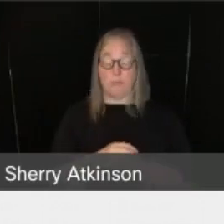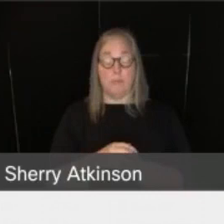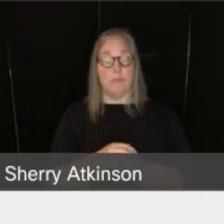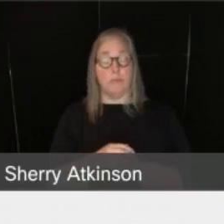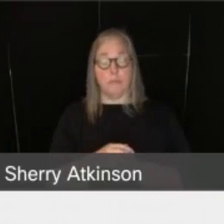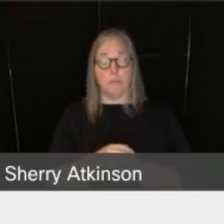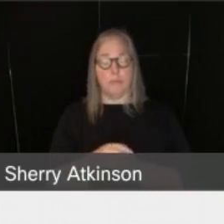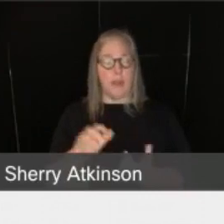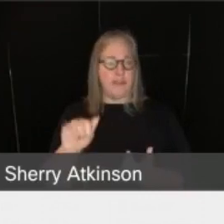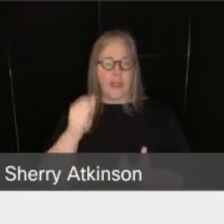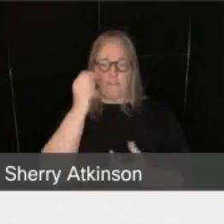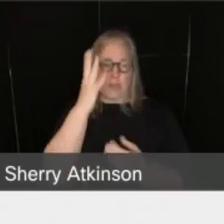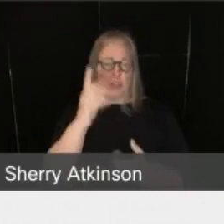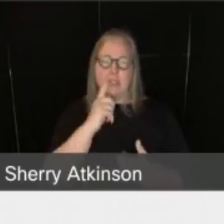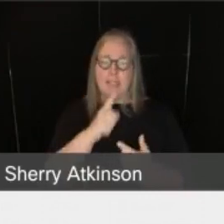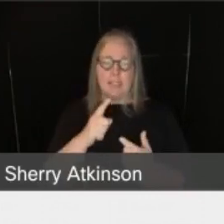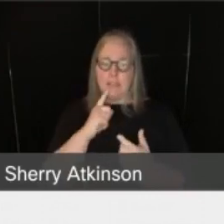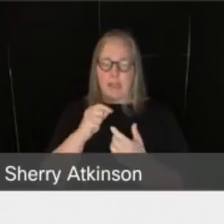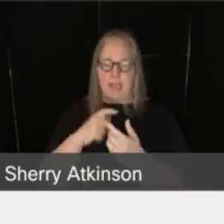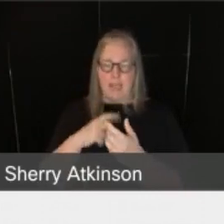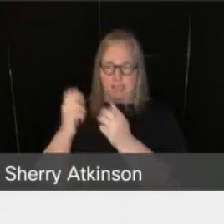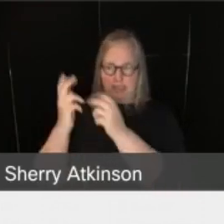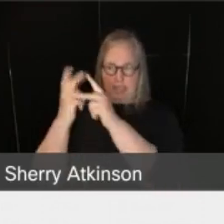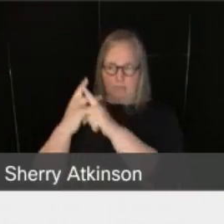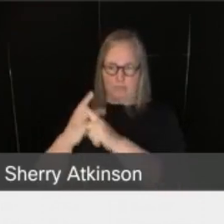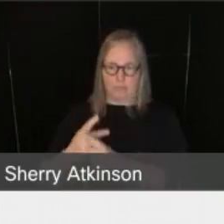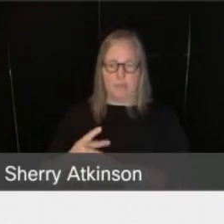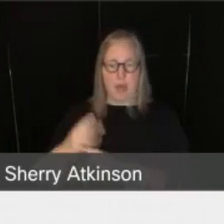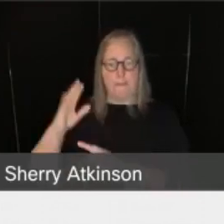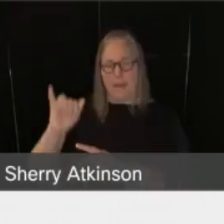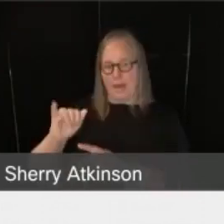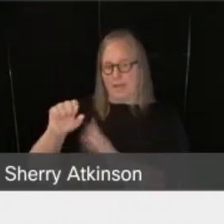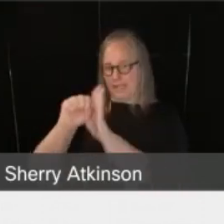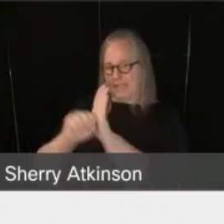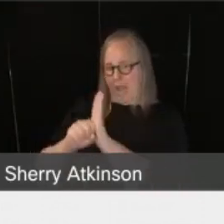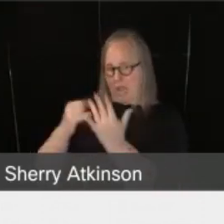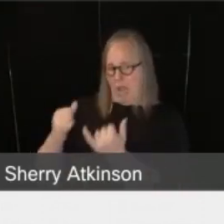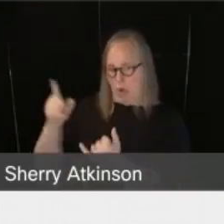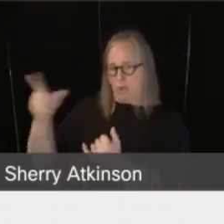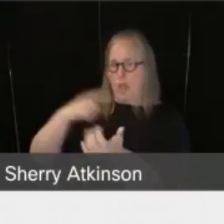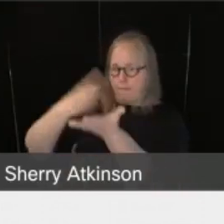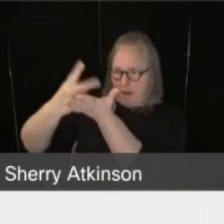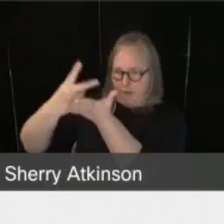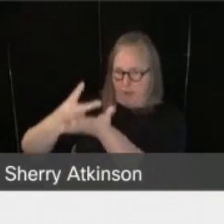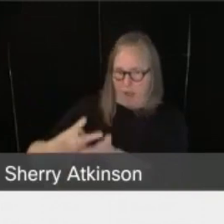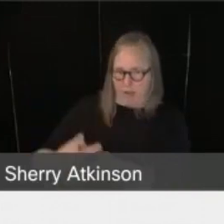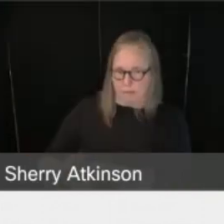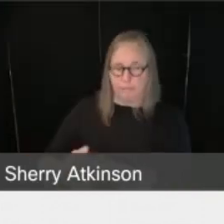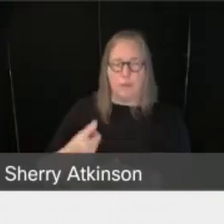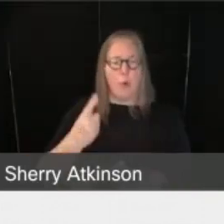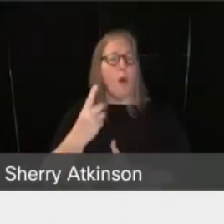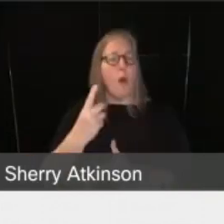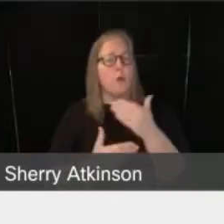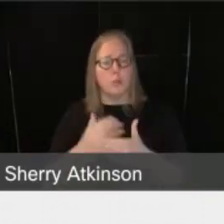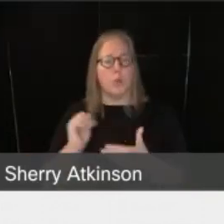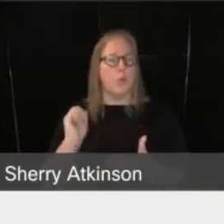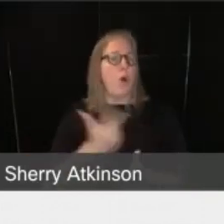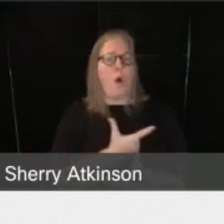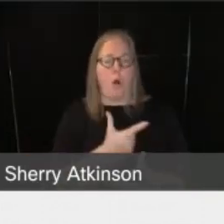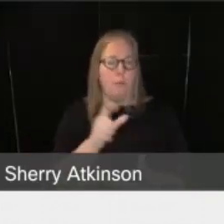that information is being tabulated by the state right now. They're verifying it. There is a process that we all go